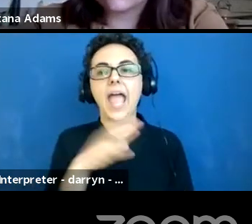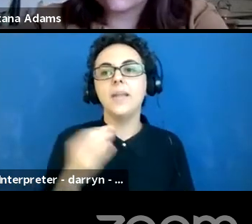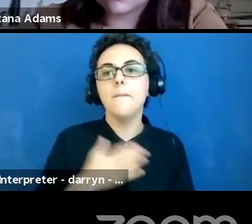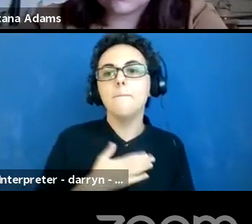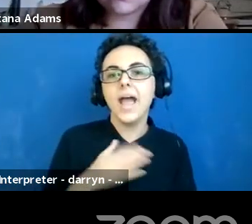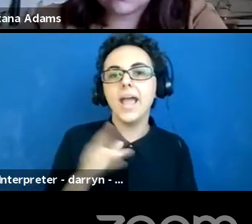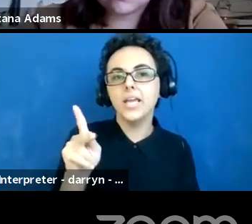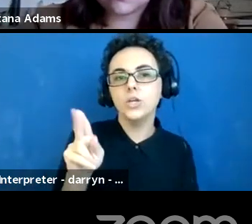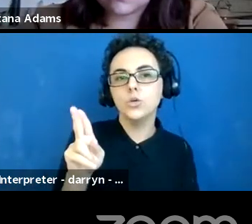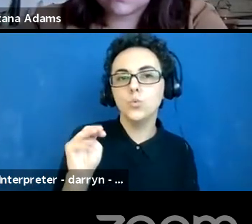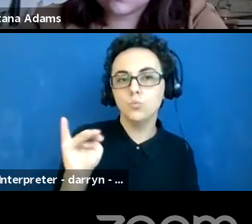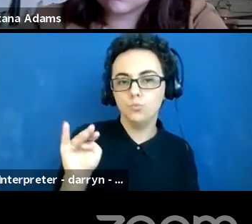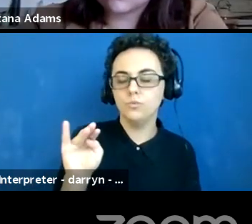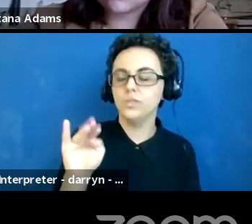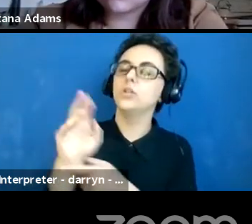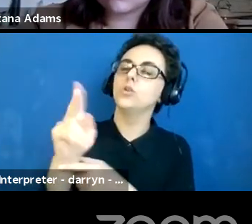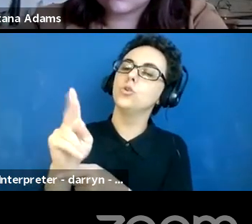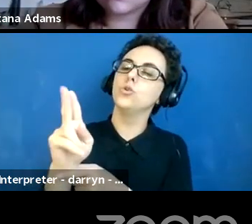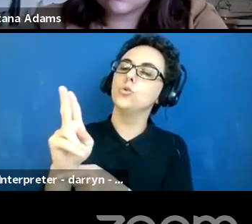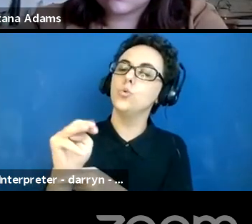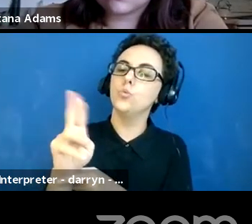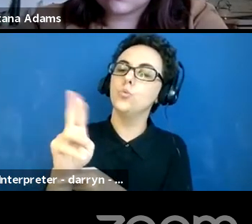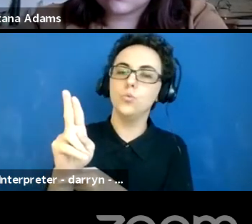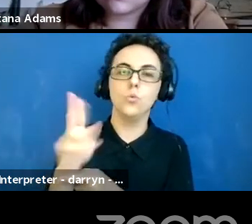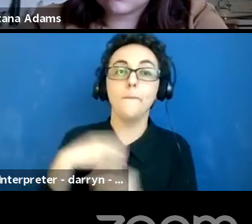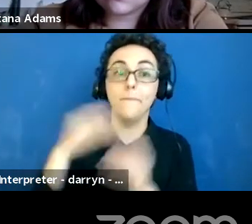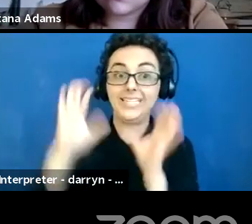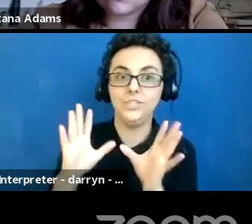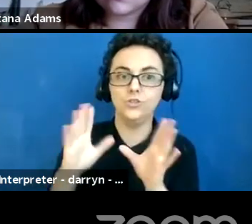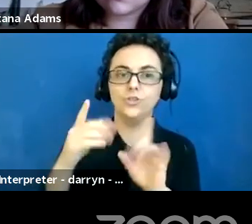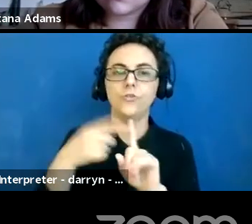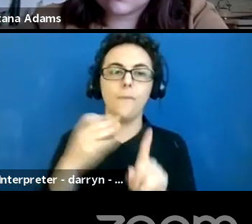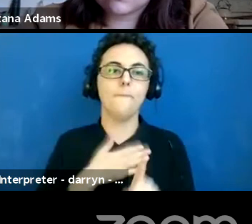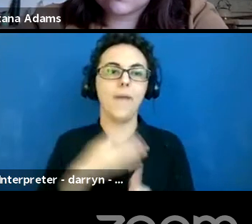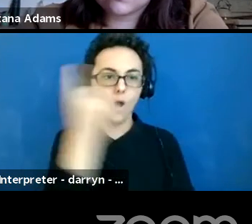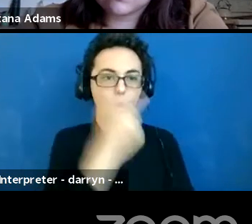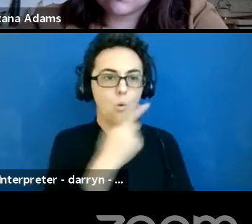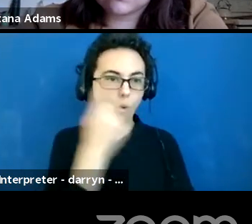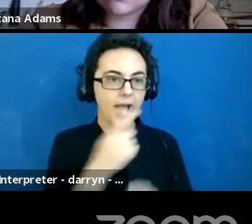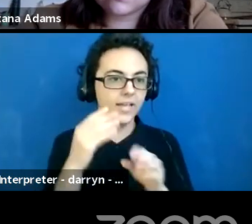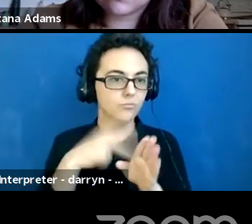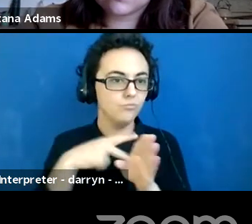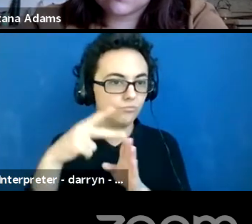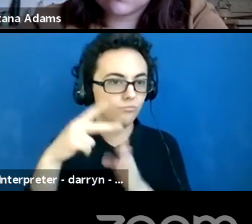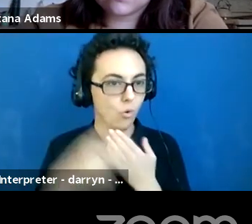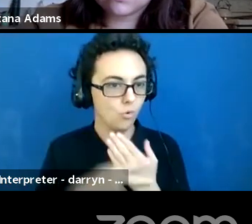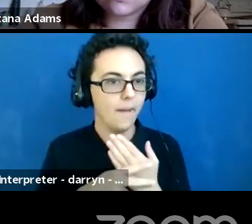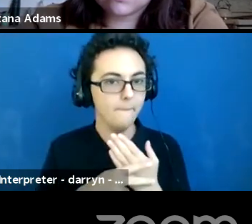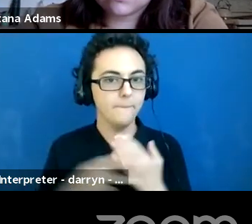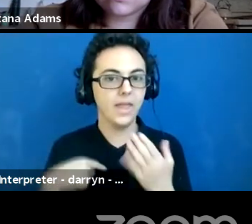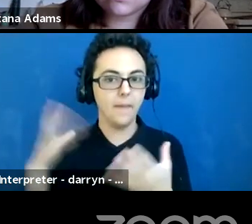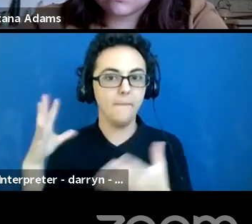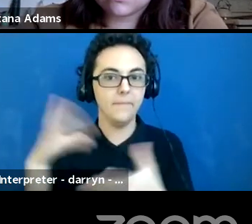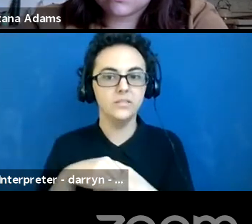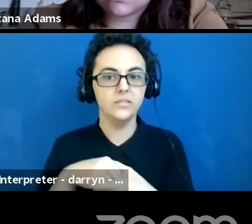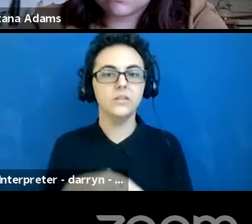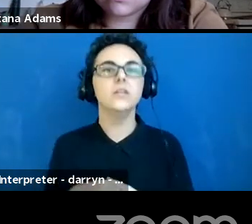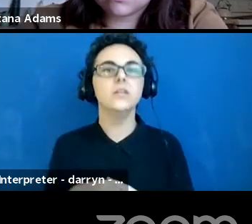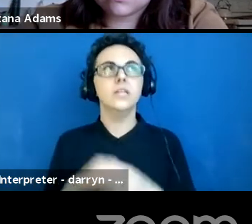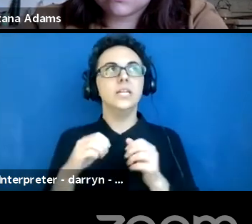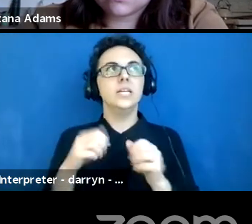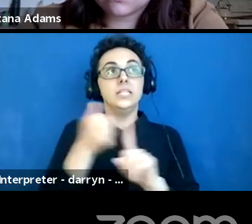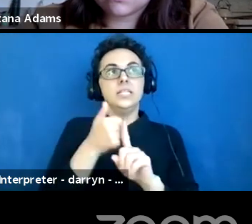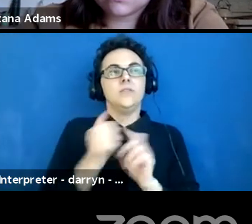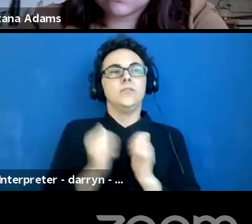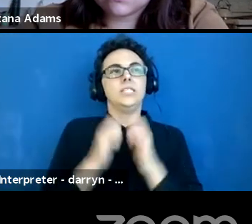for the Hawaiian theater program that I'm in, she's the program that I'm in was like established in 2015,